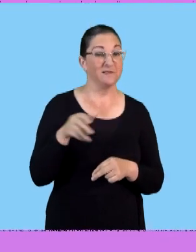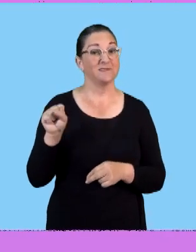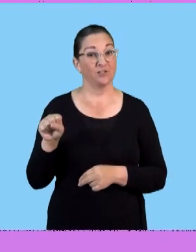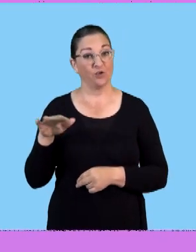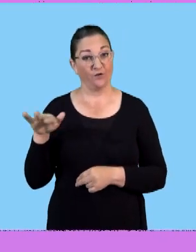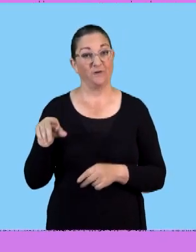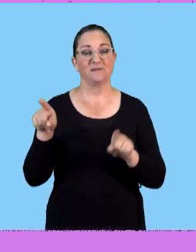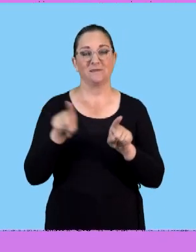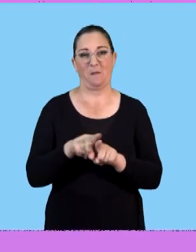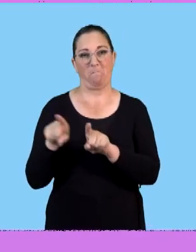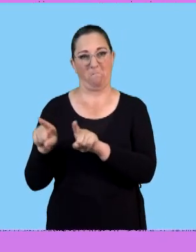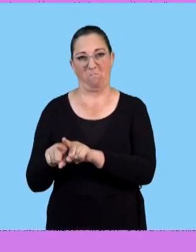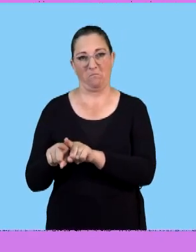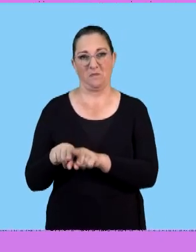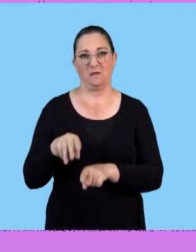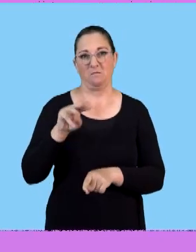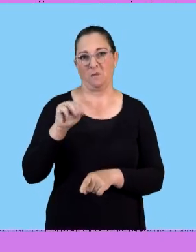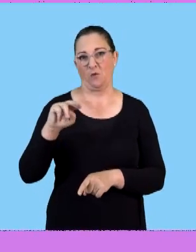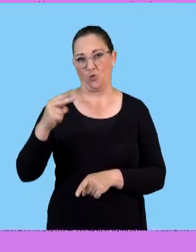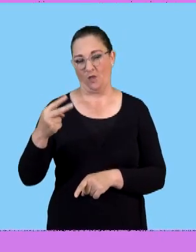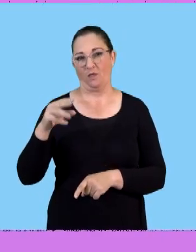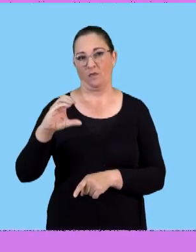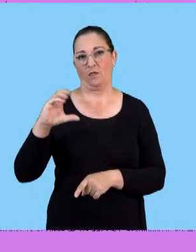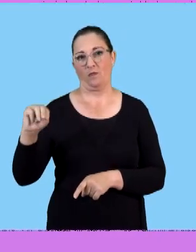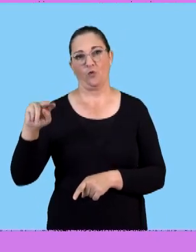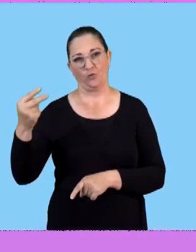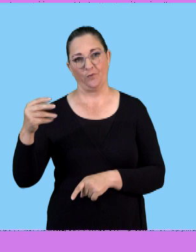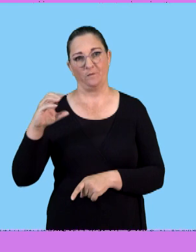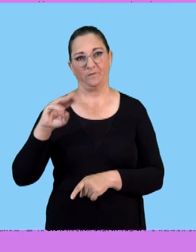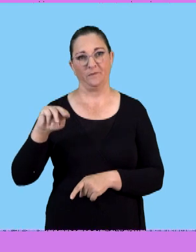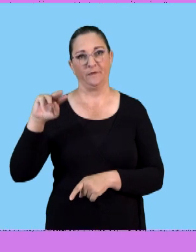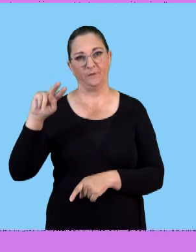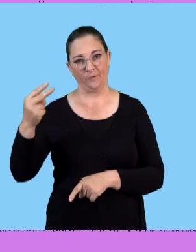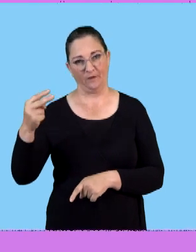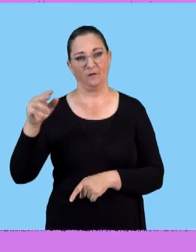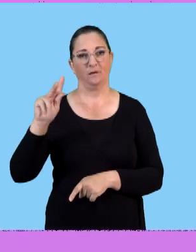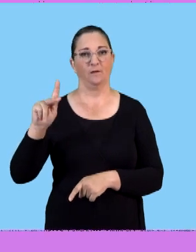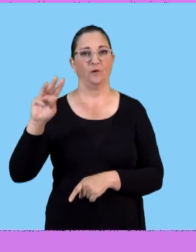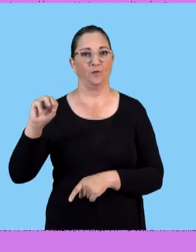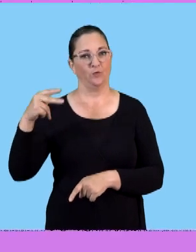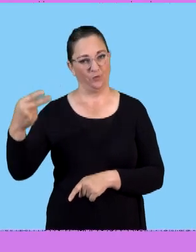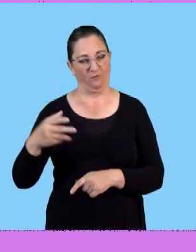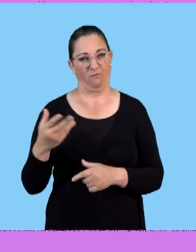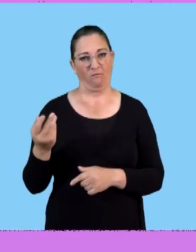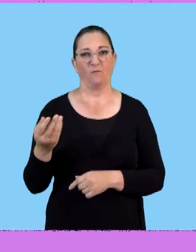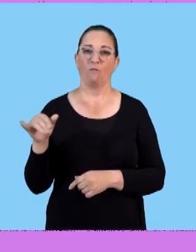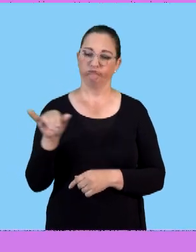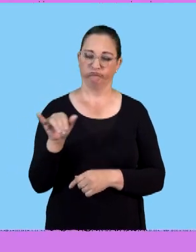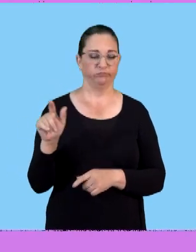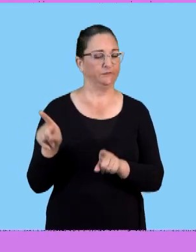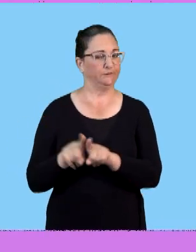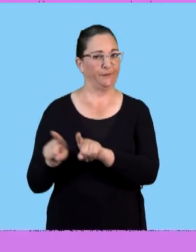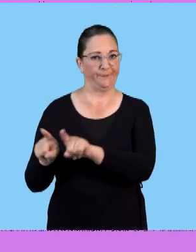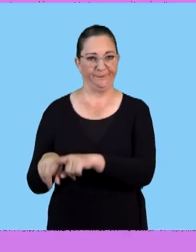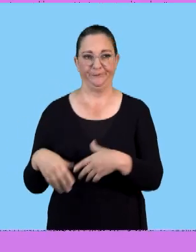area and surface area is exactly the same there. Squared millimeters, squared centimeters, squared meters, squared